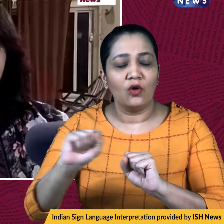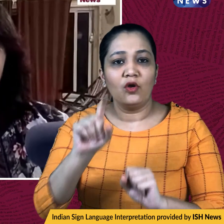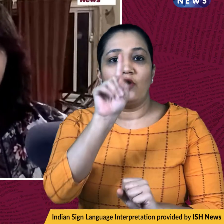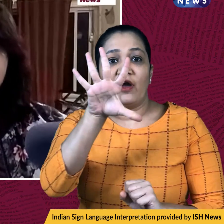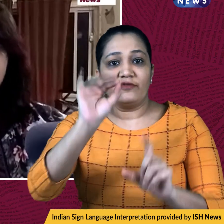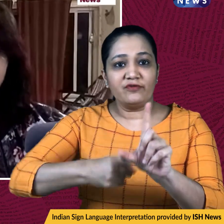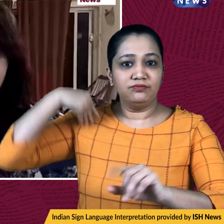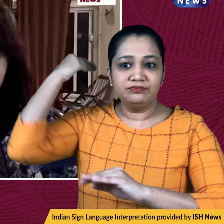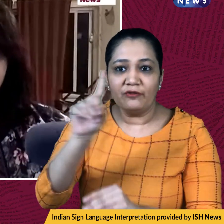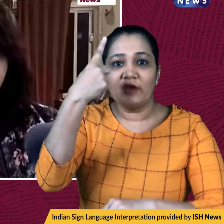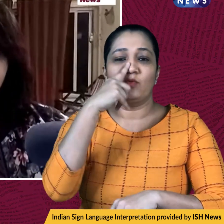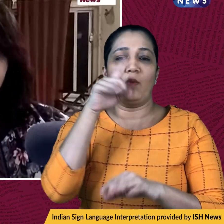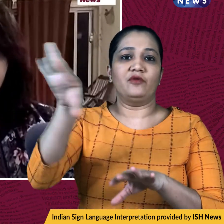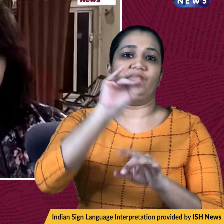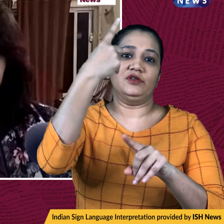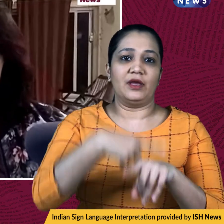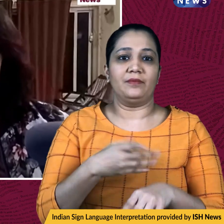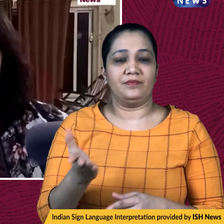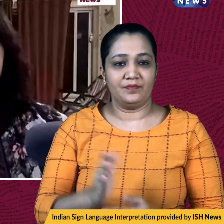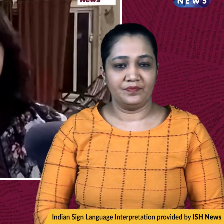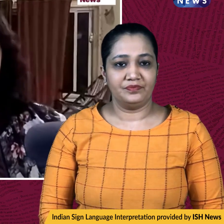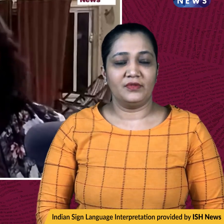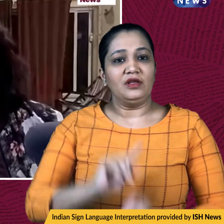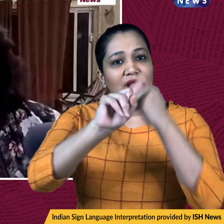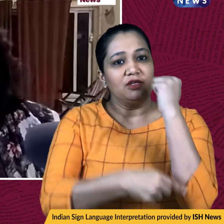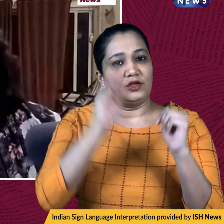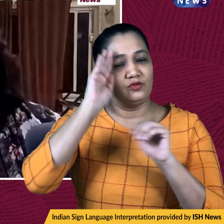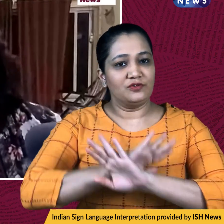university's 150-year history.